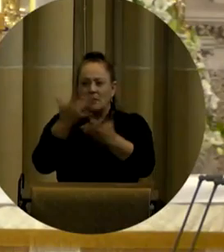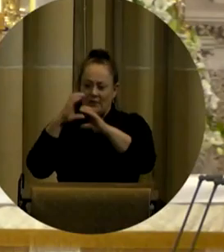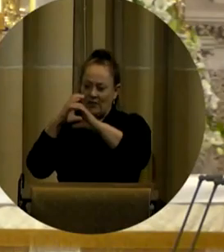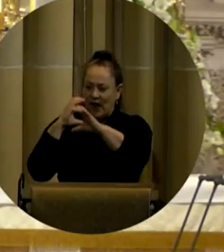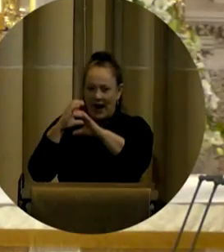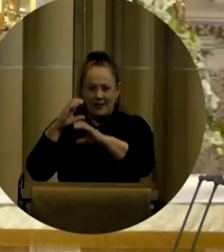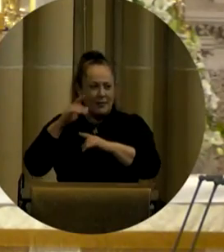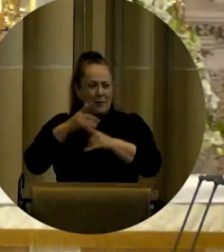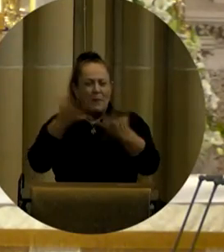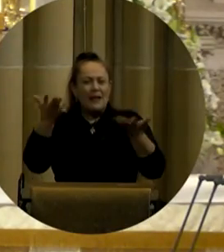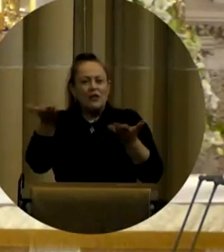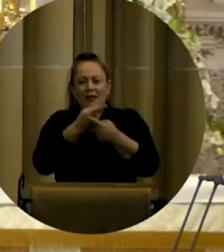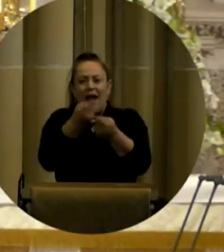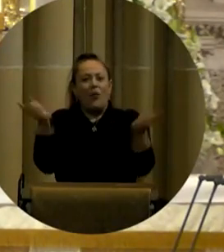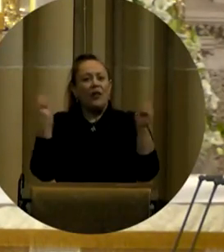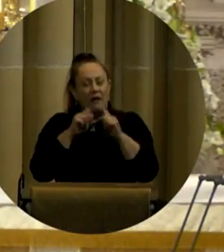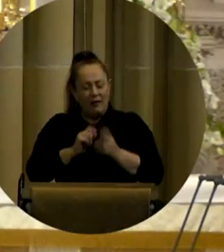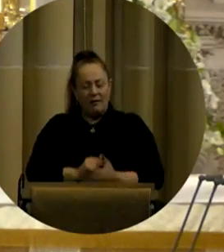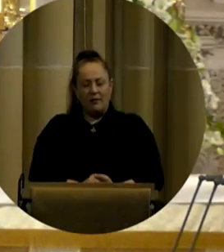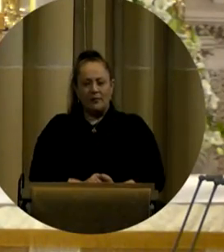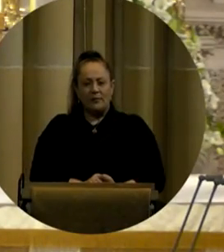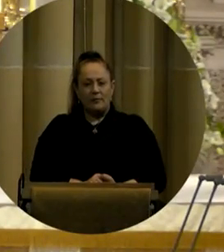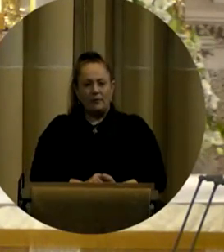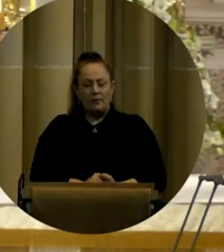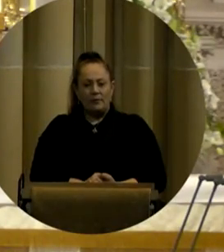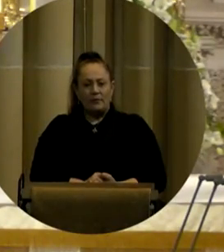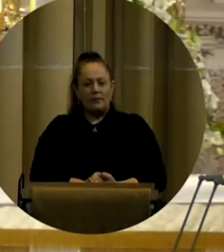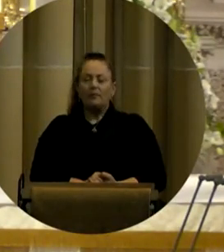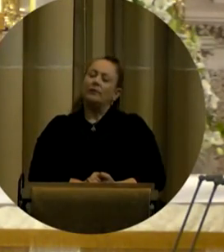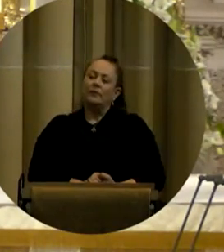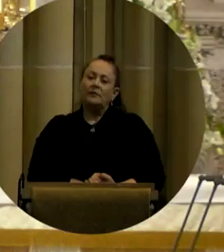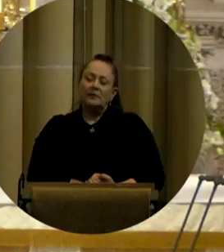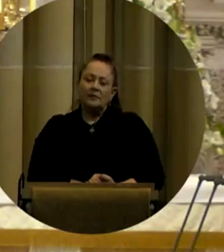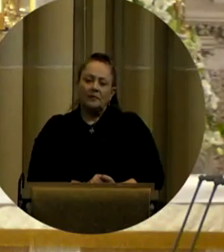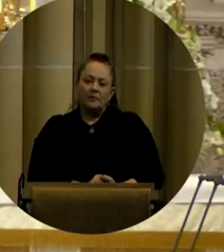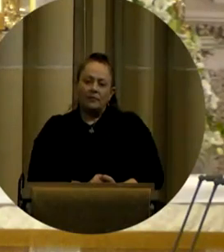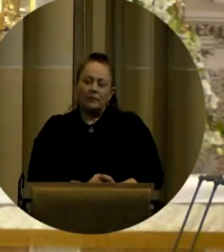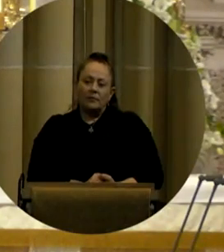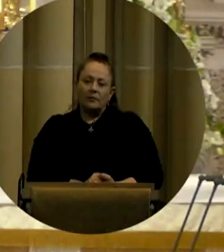social services, orders and movements, and more.